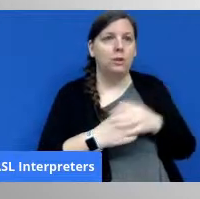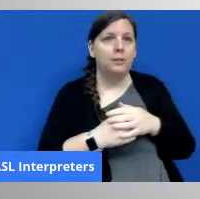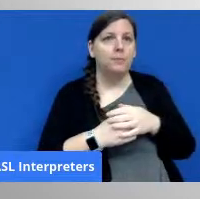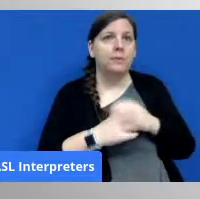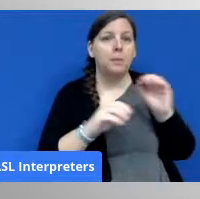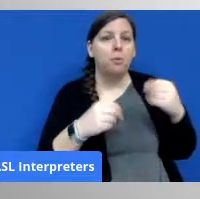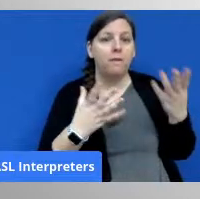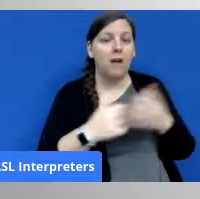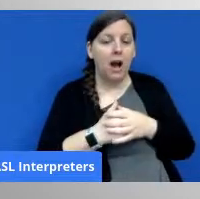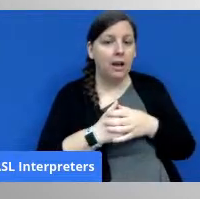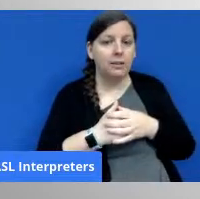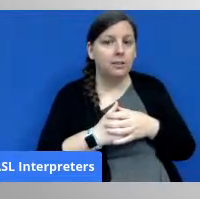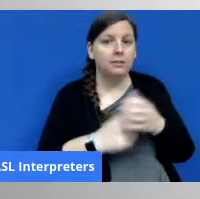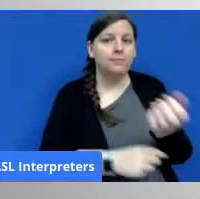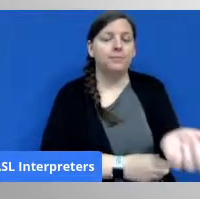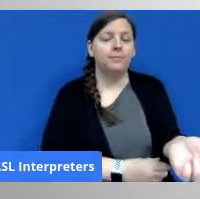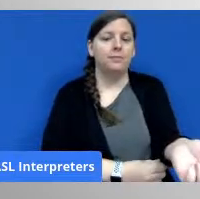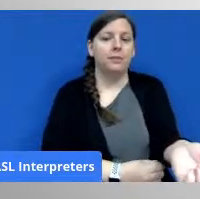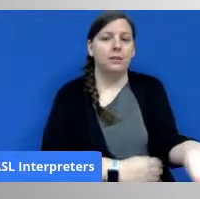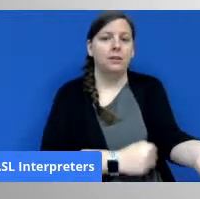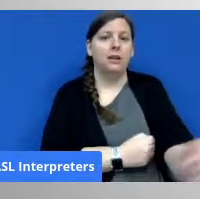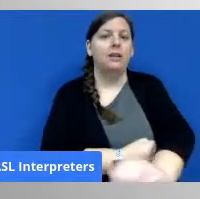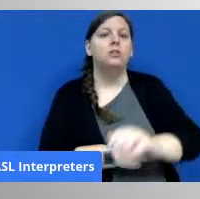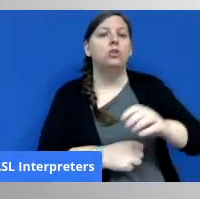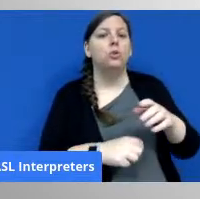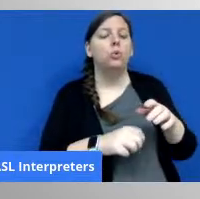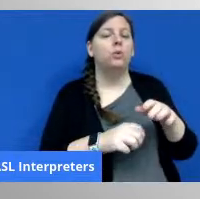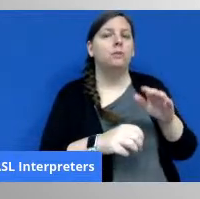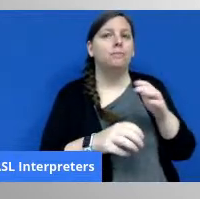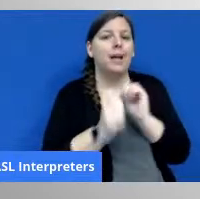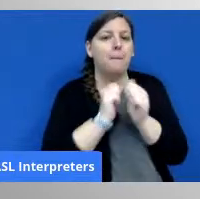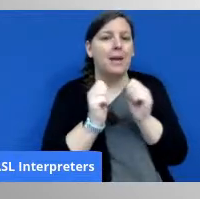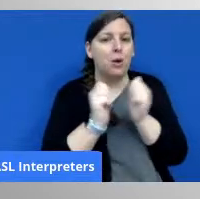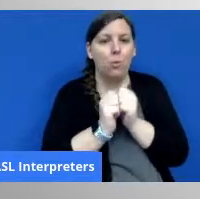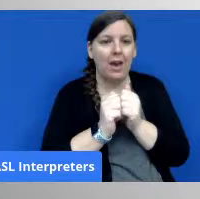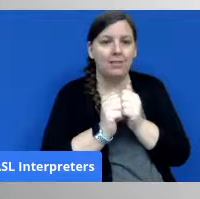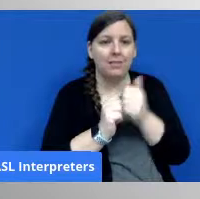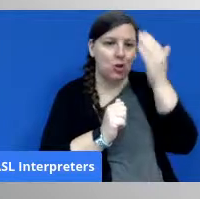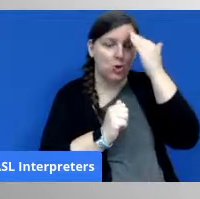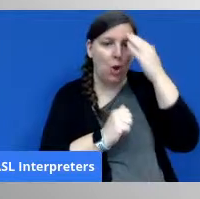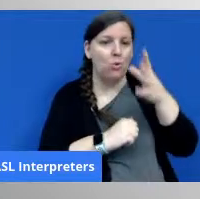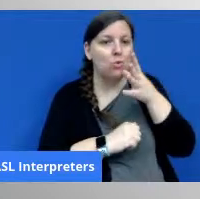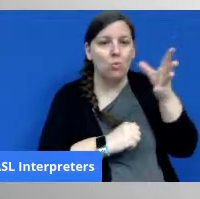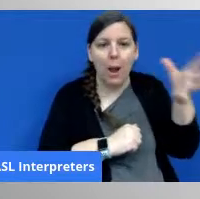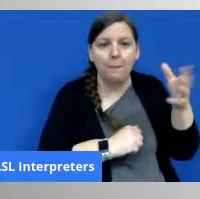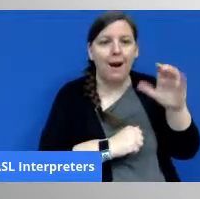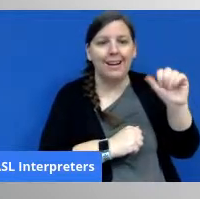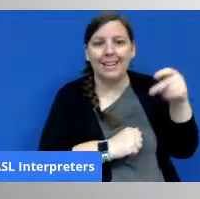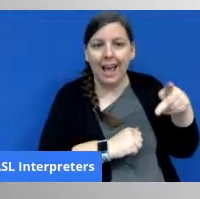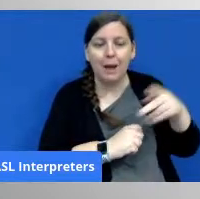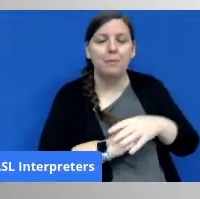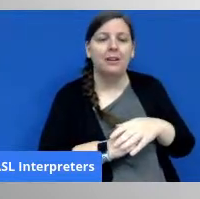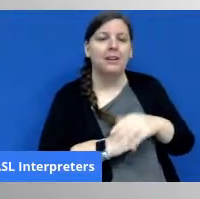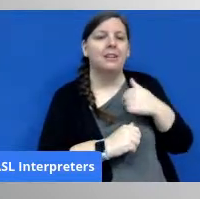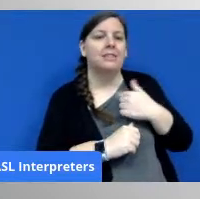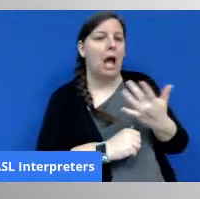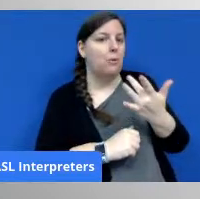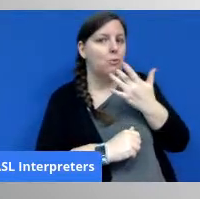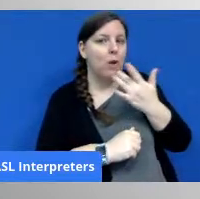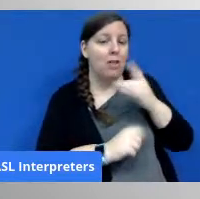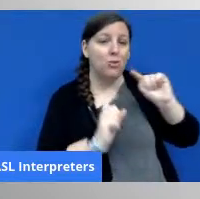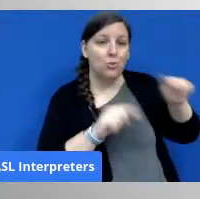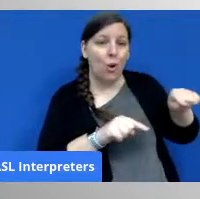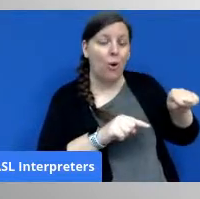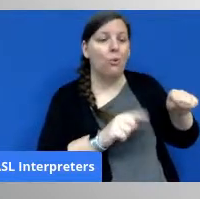she was who I would rather spend time with than go to a camp. So we have to make sure that we, like we had that program for Mommy and